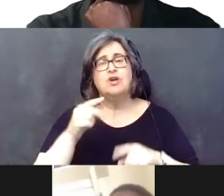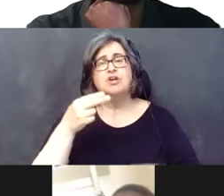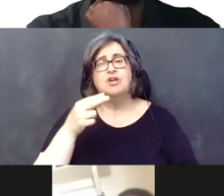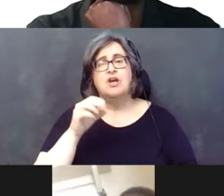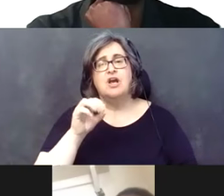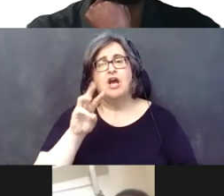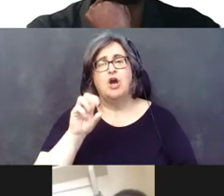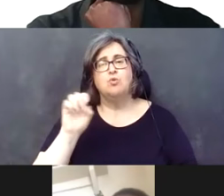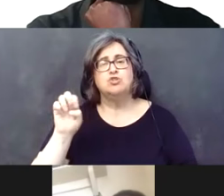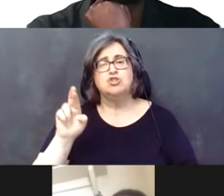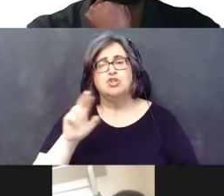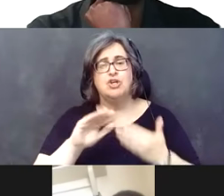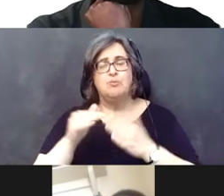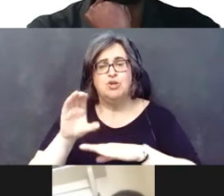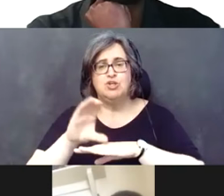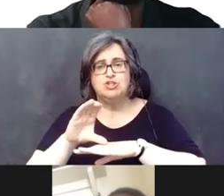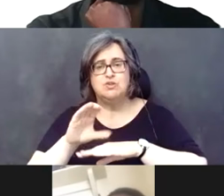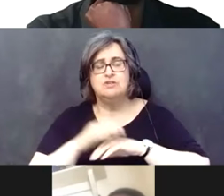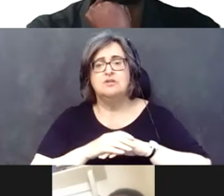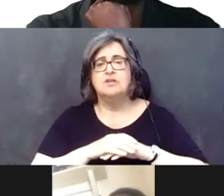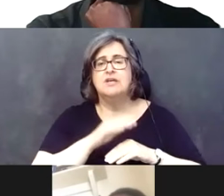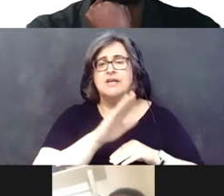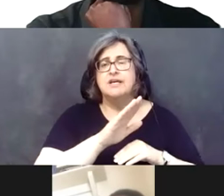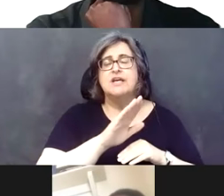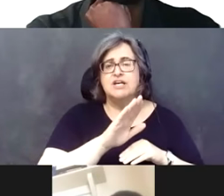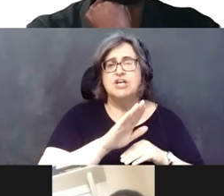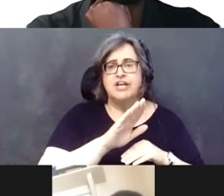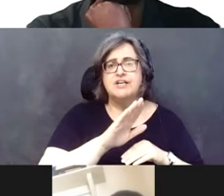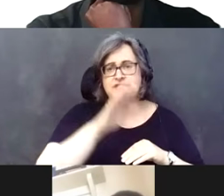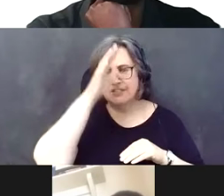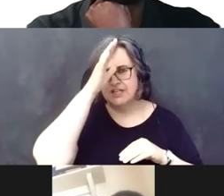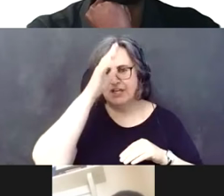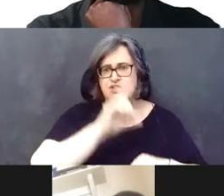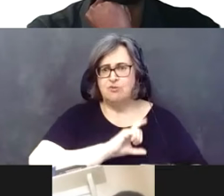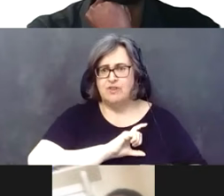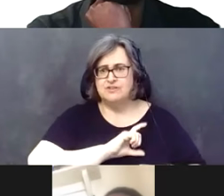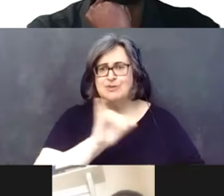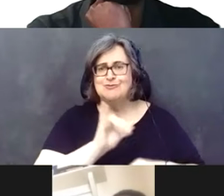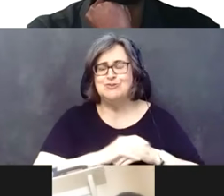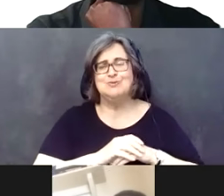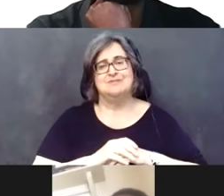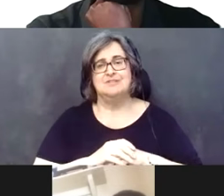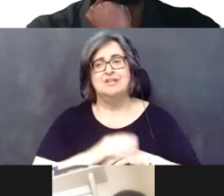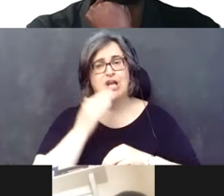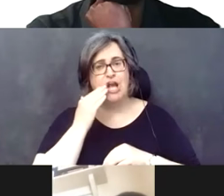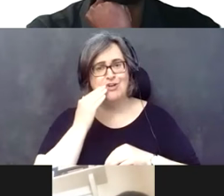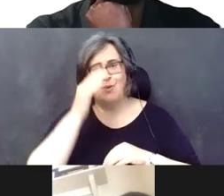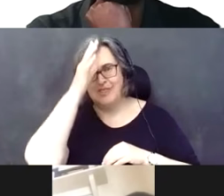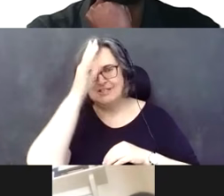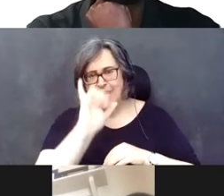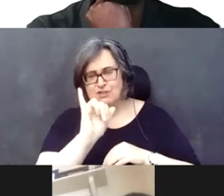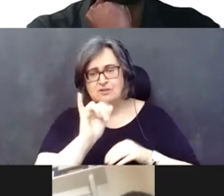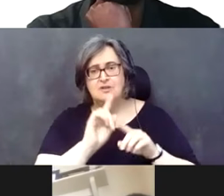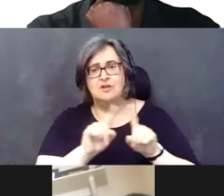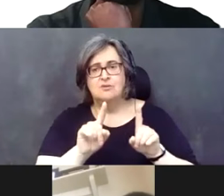Church. His dad was a North Bend police officer. I know him as well, Buddy